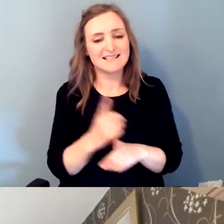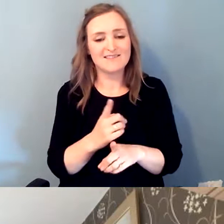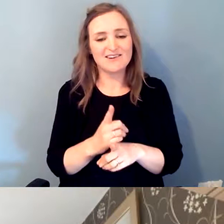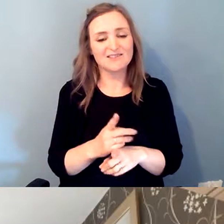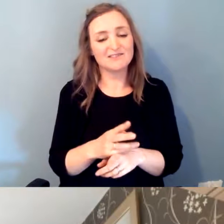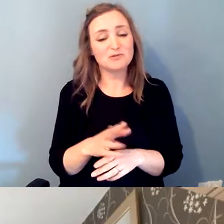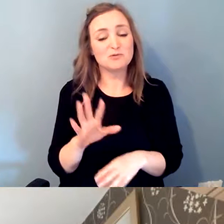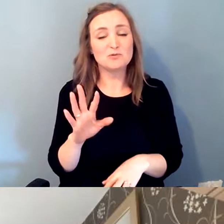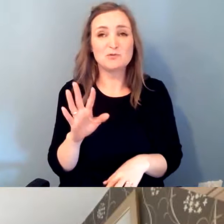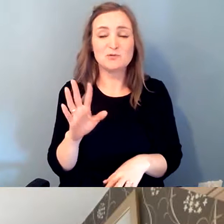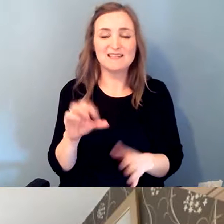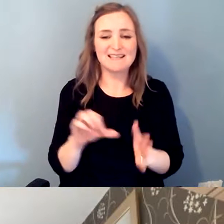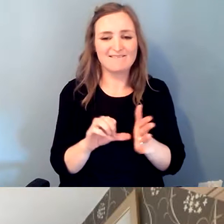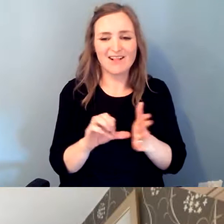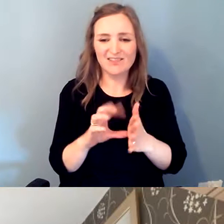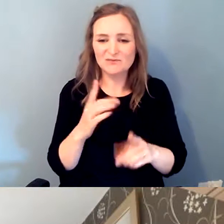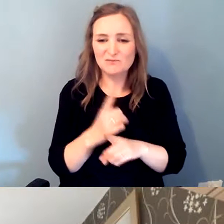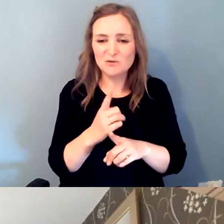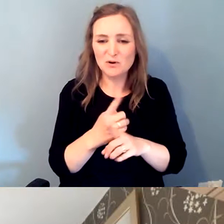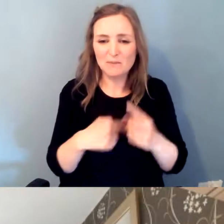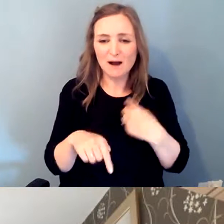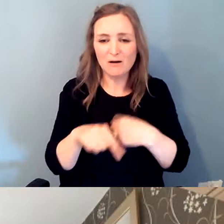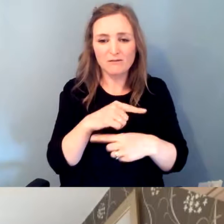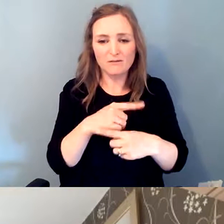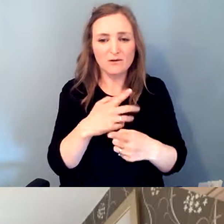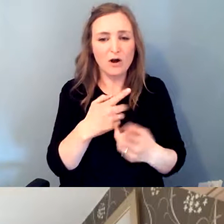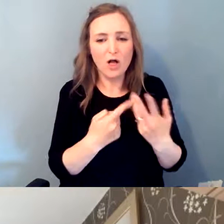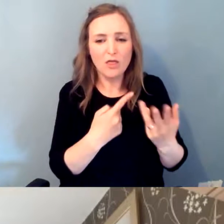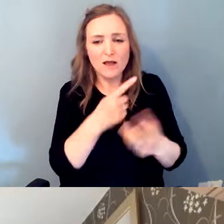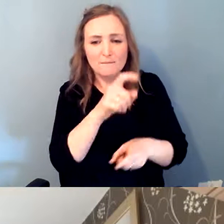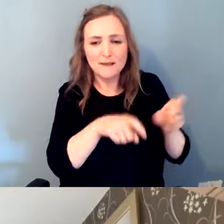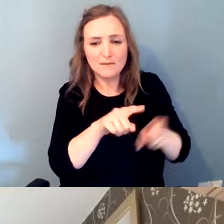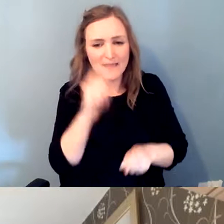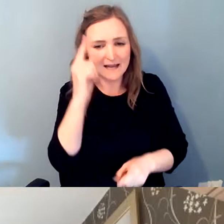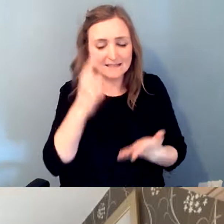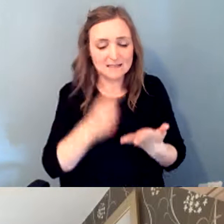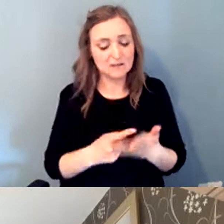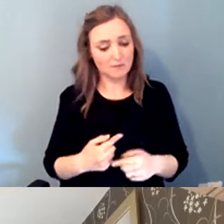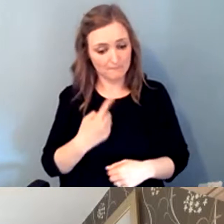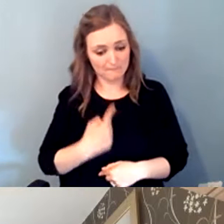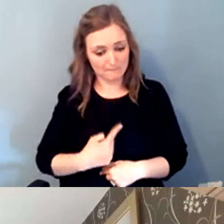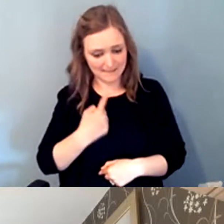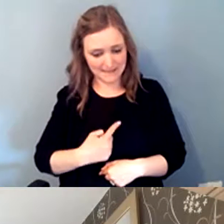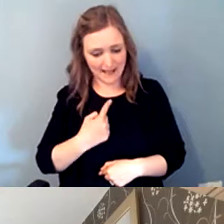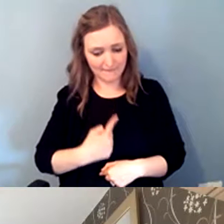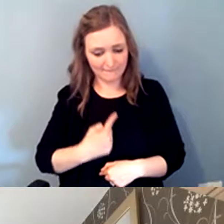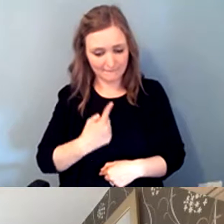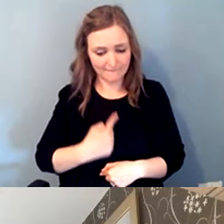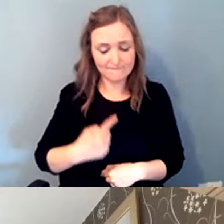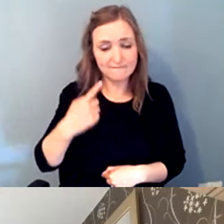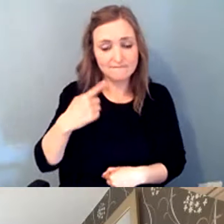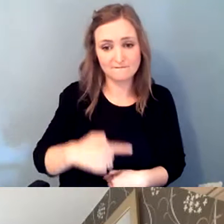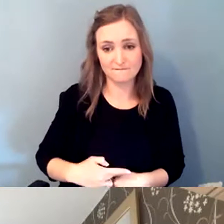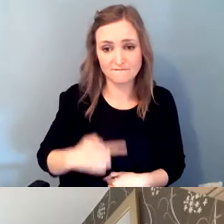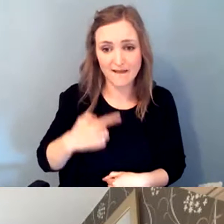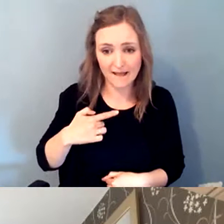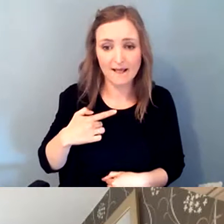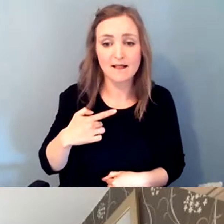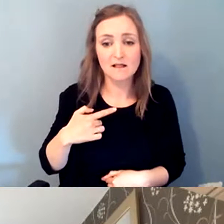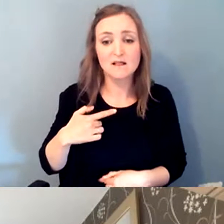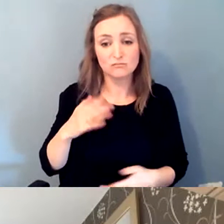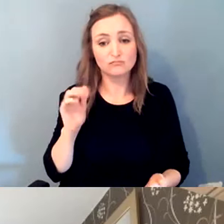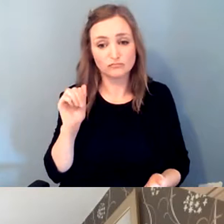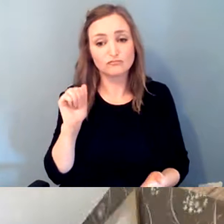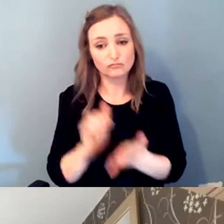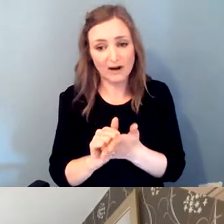there's lots of different opinions out there. But, you know, if someone clinically needs to be seen to make a proper assessment, I would